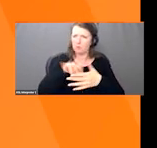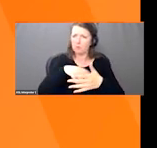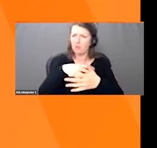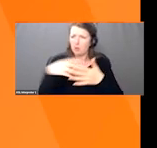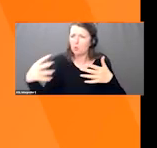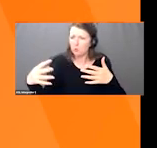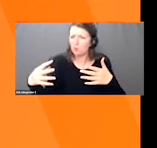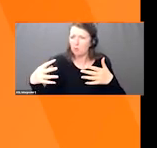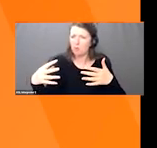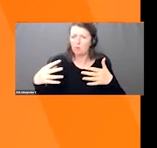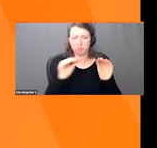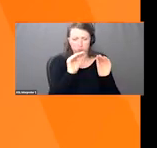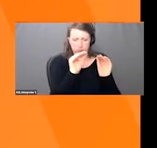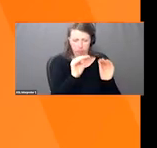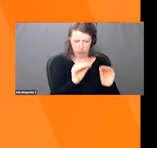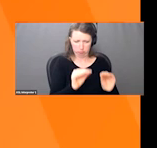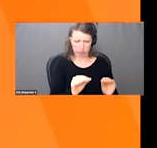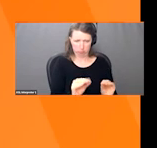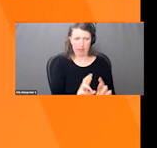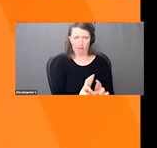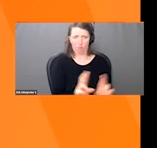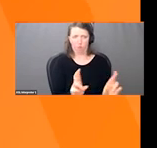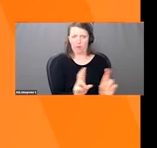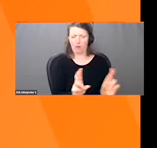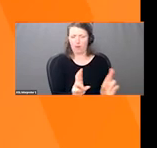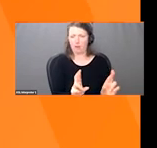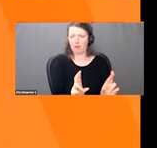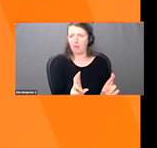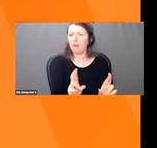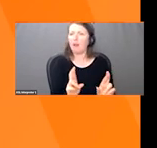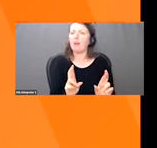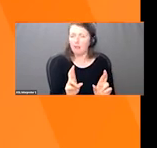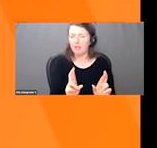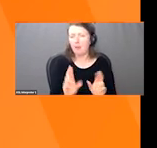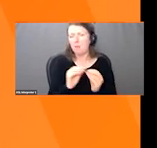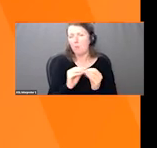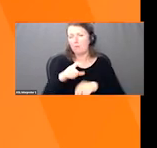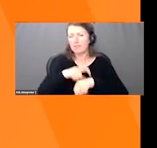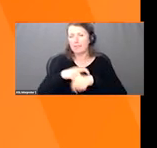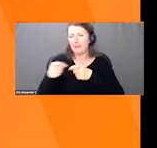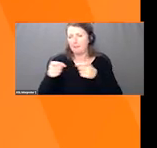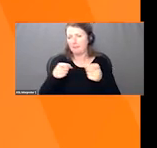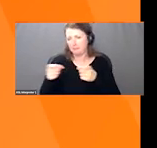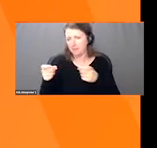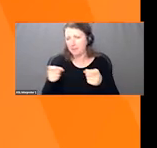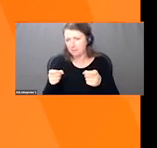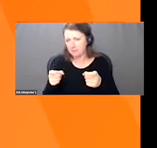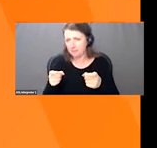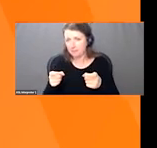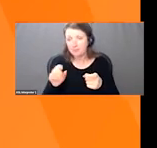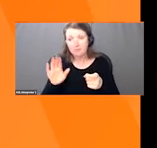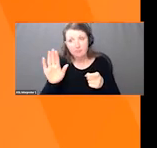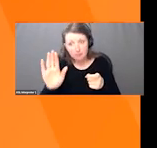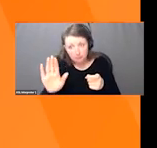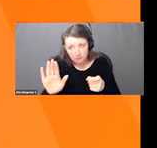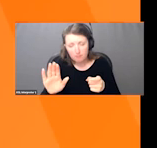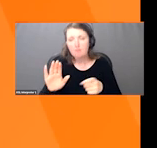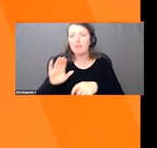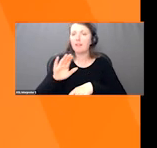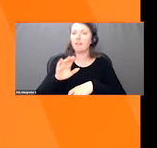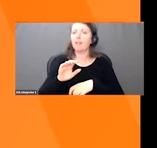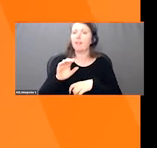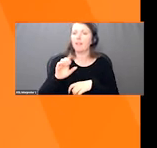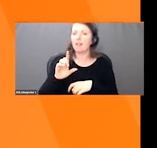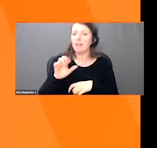So there's a bunch of, LinkedIn does not have a scheduled posting tool built into the platform. You'll need to use something